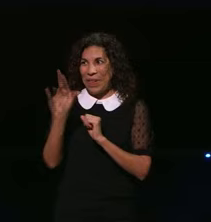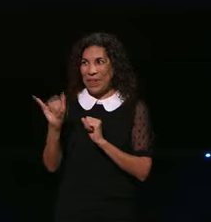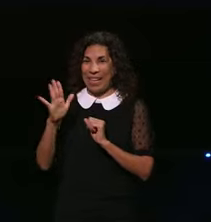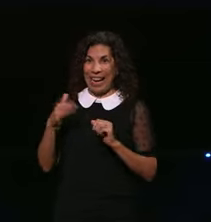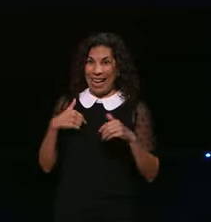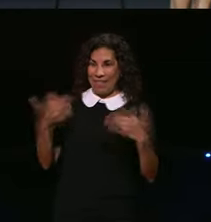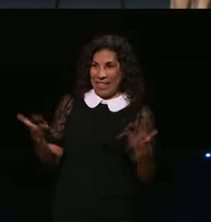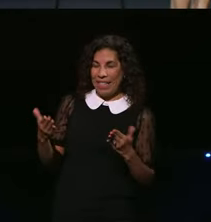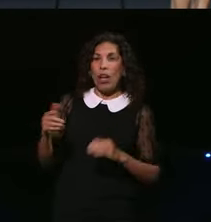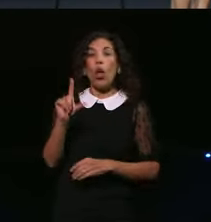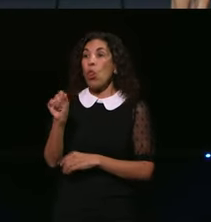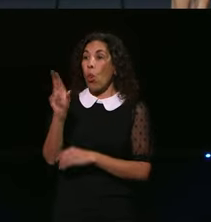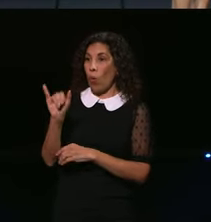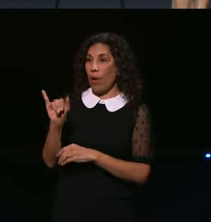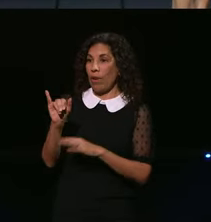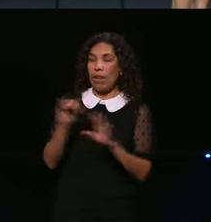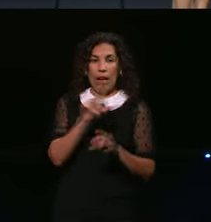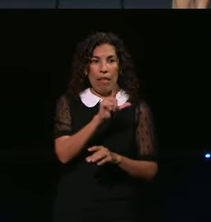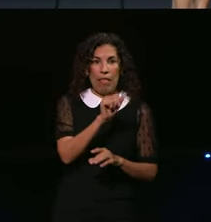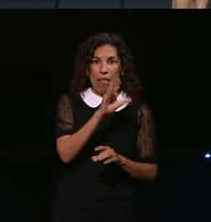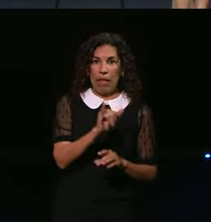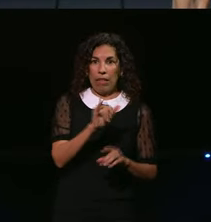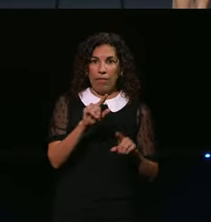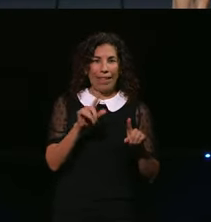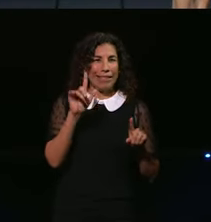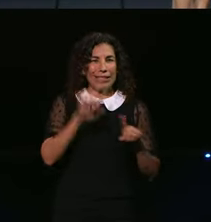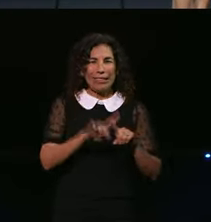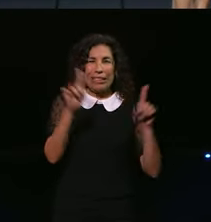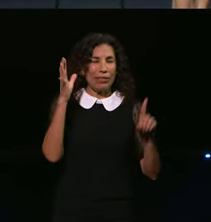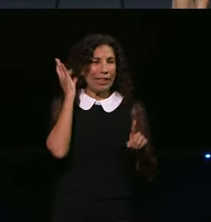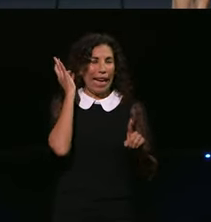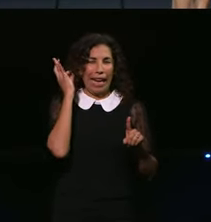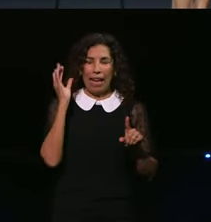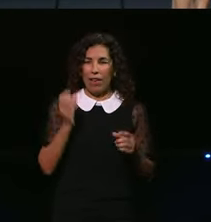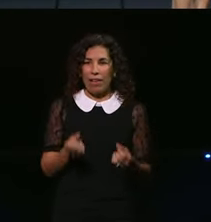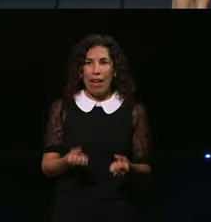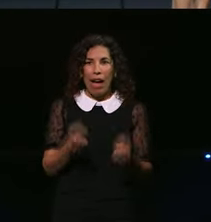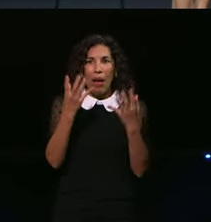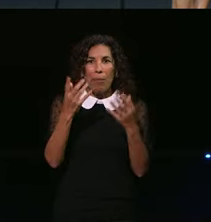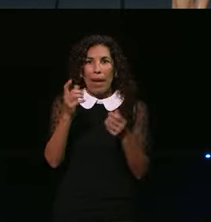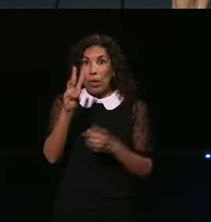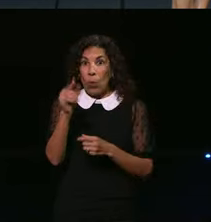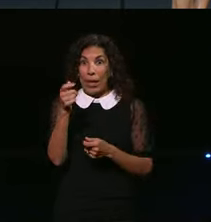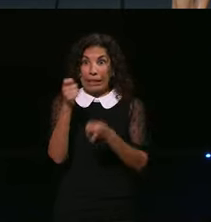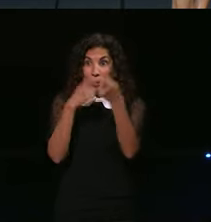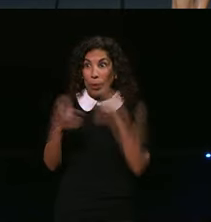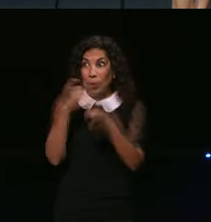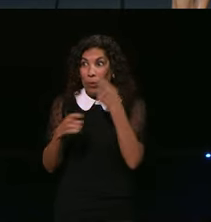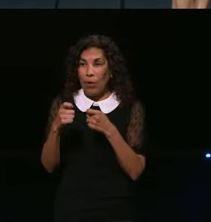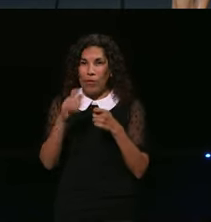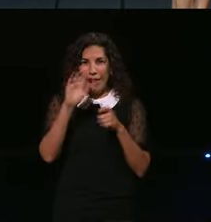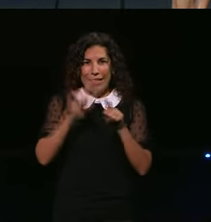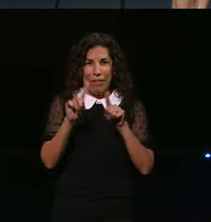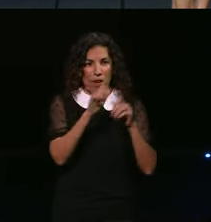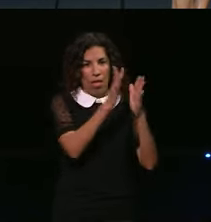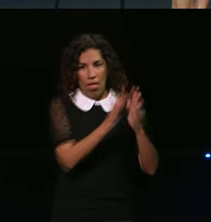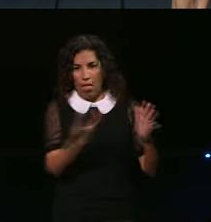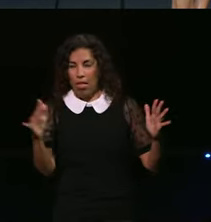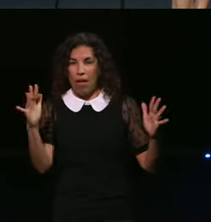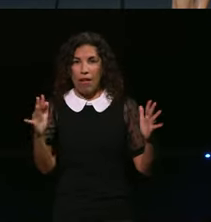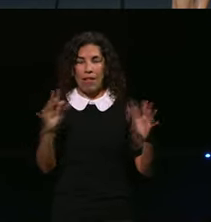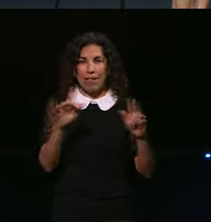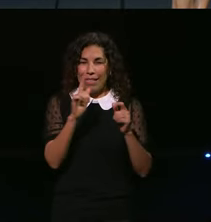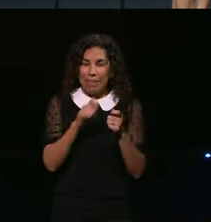Sounds good. So Lori, Linny had very distinctive hair. How many wigs did you utilize for all his stages, and were there